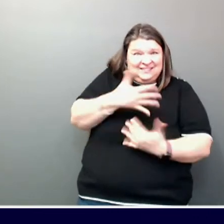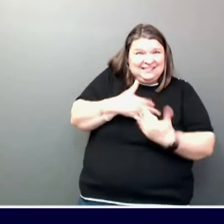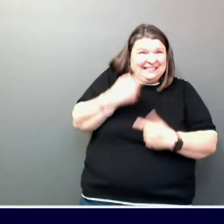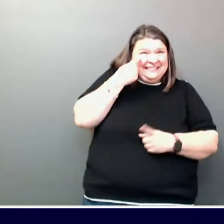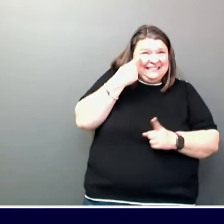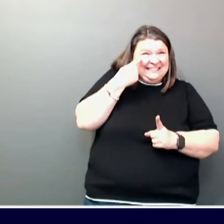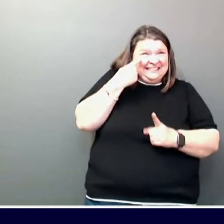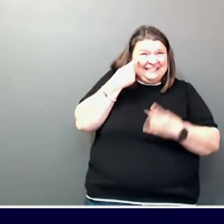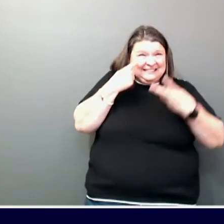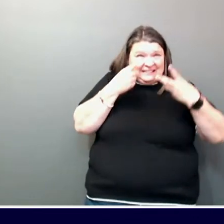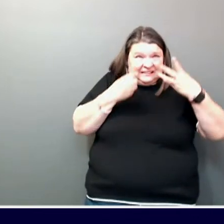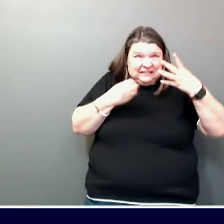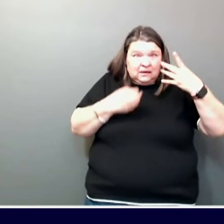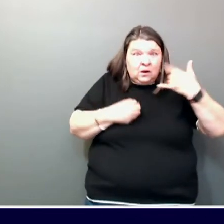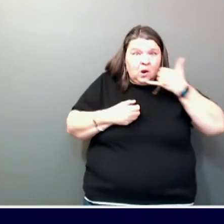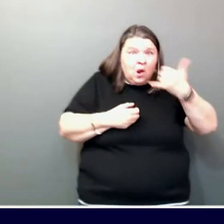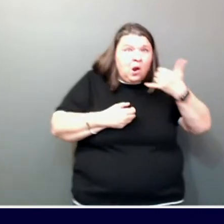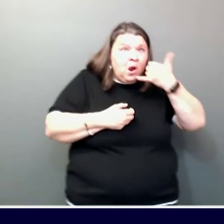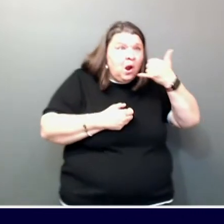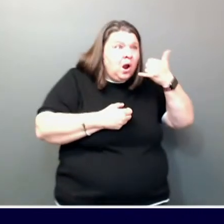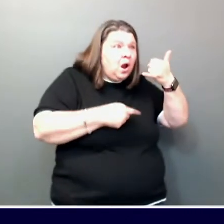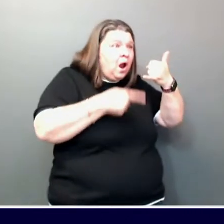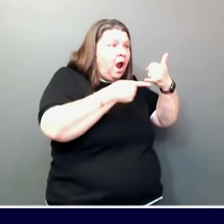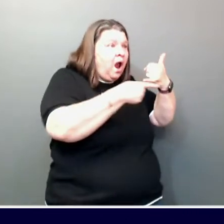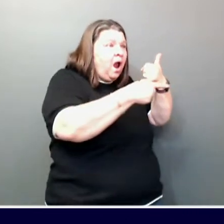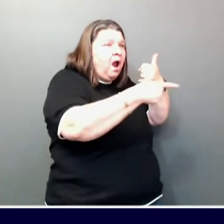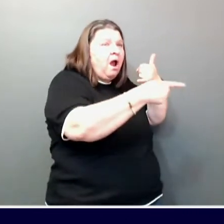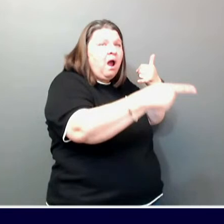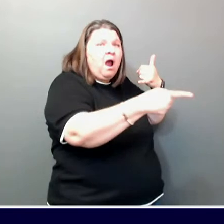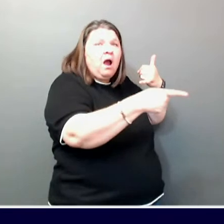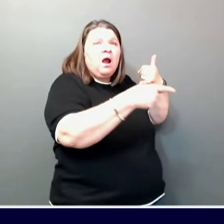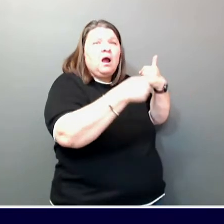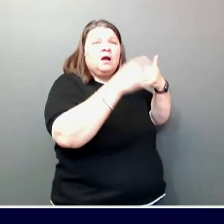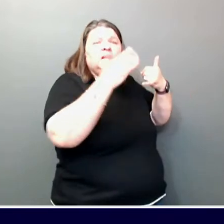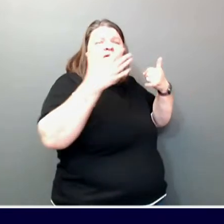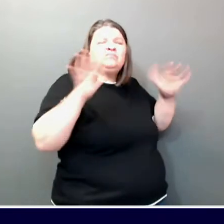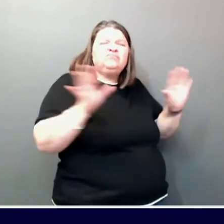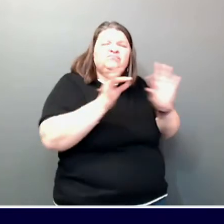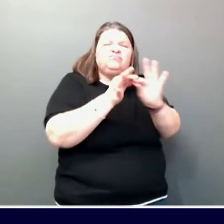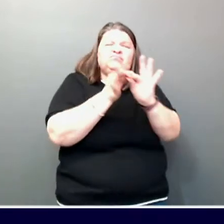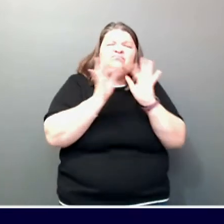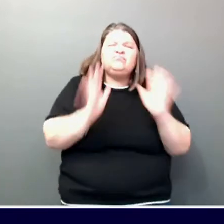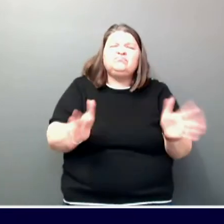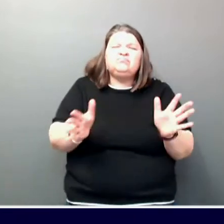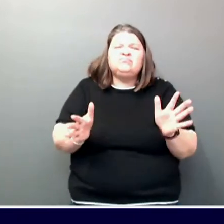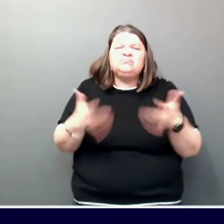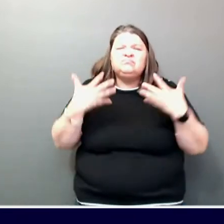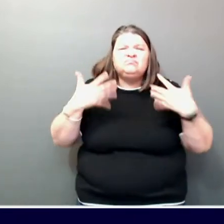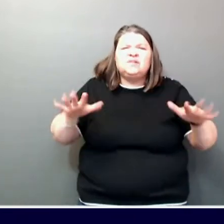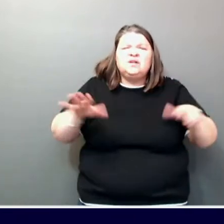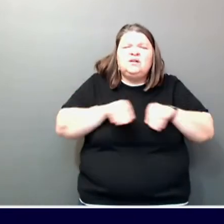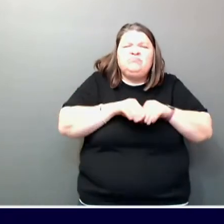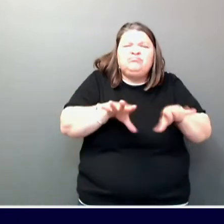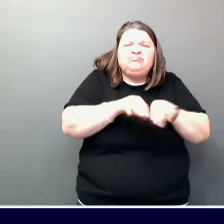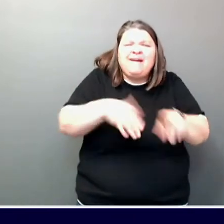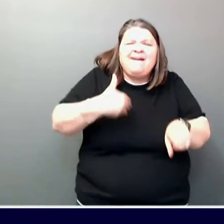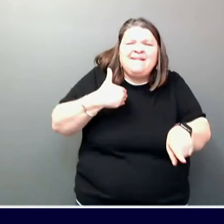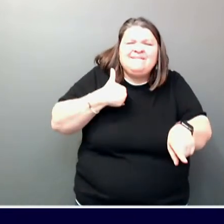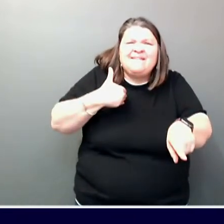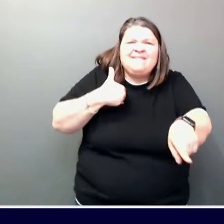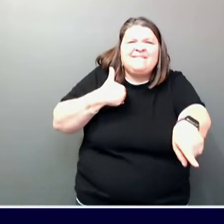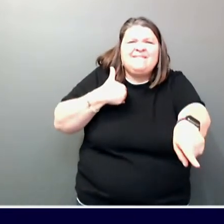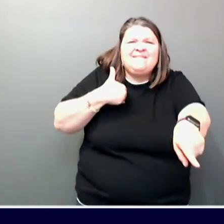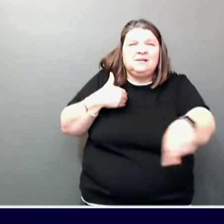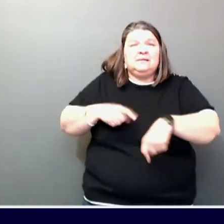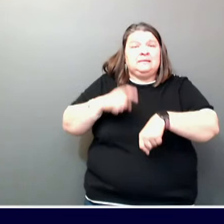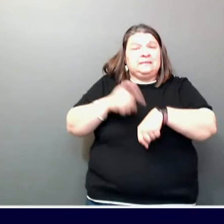variants, Alpha, Beta, and Delta. And that's why we're changing our recommendation for all schools, regardless of their masking